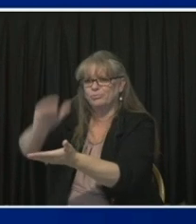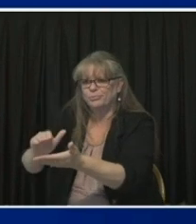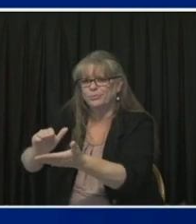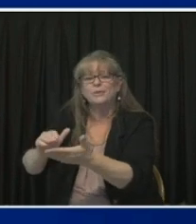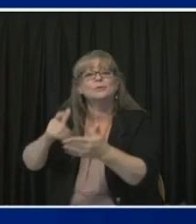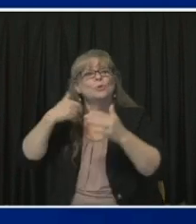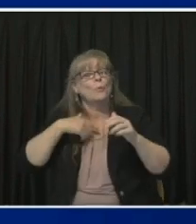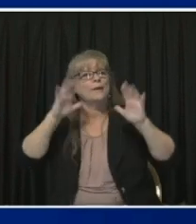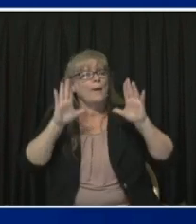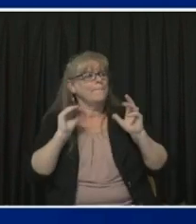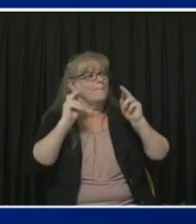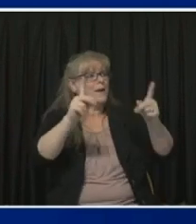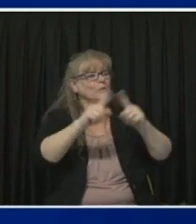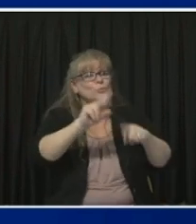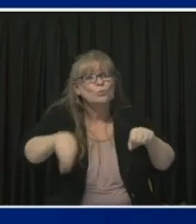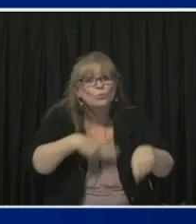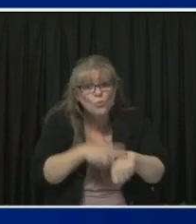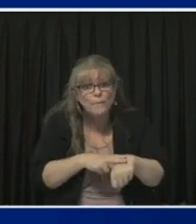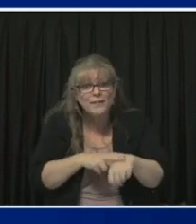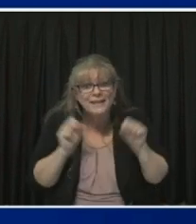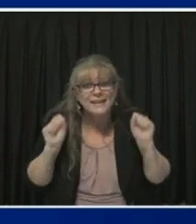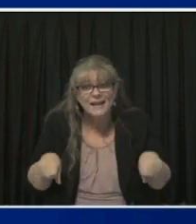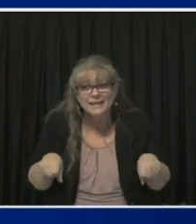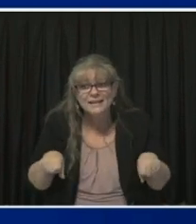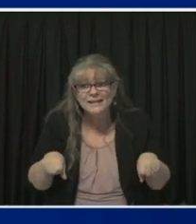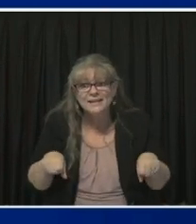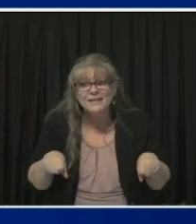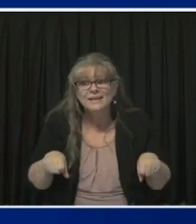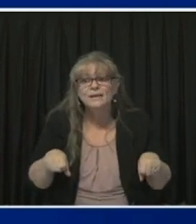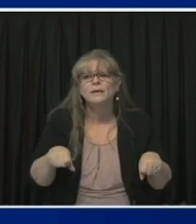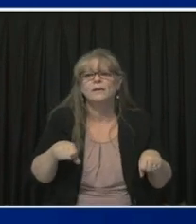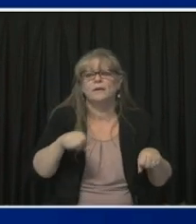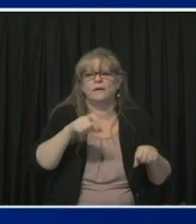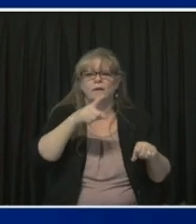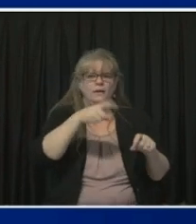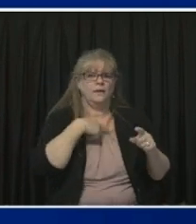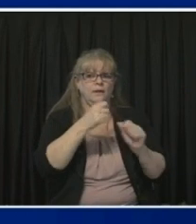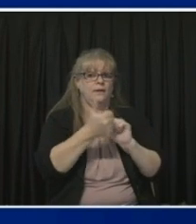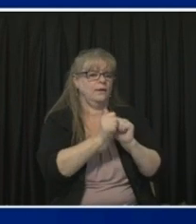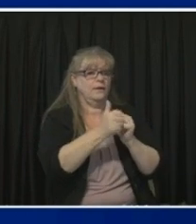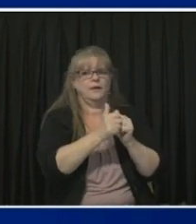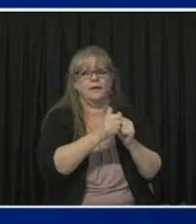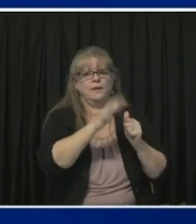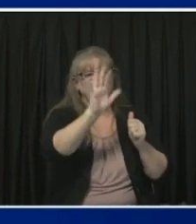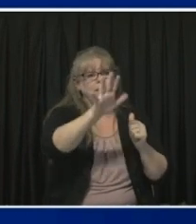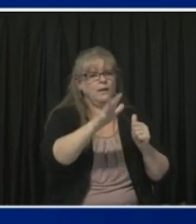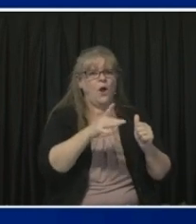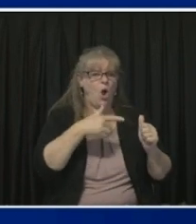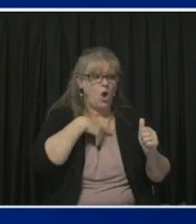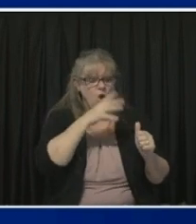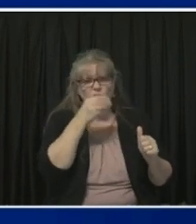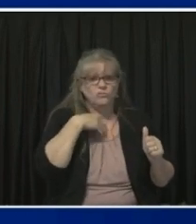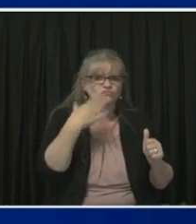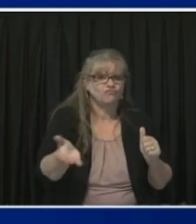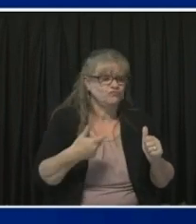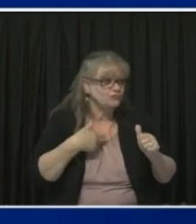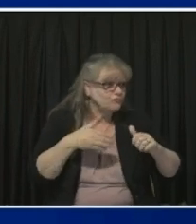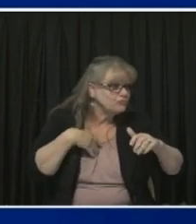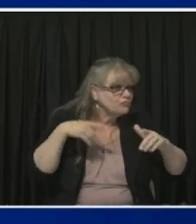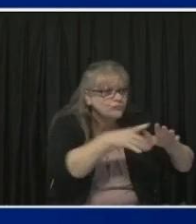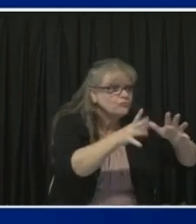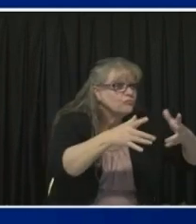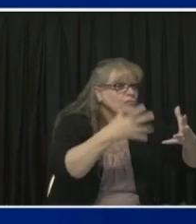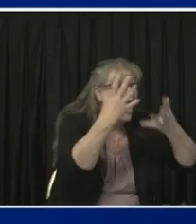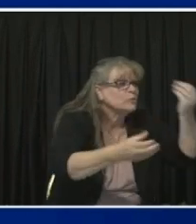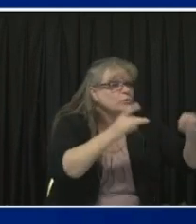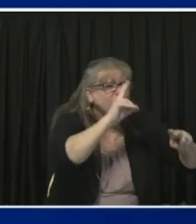this together by using common sense and following the spirit of our science-based guidance. The vast, vast majority of